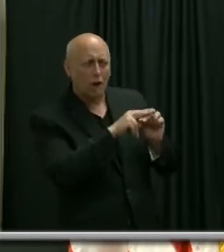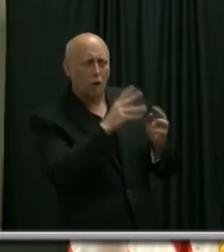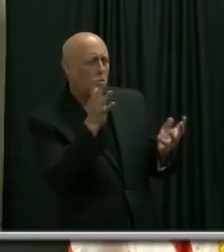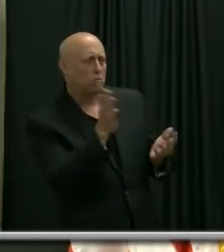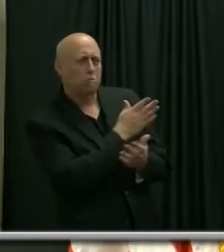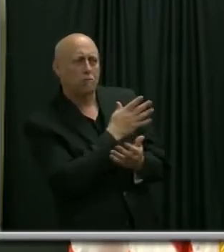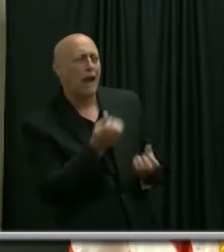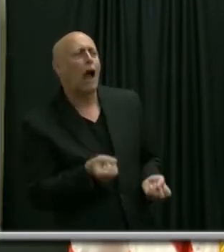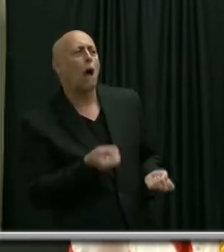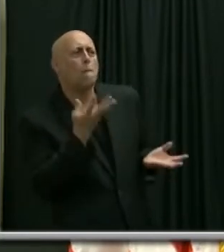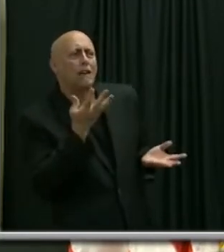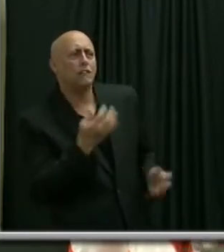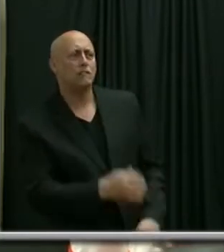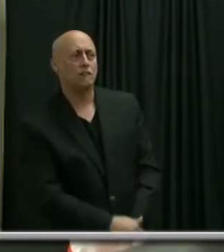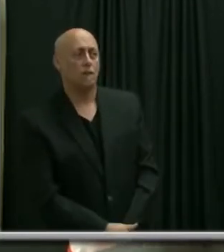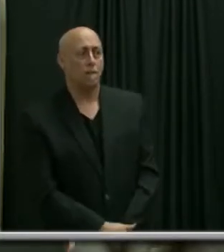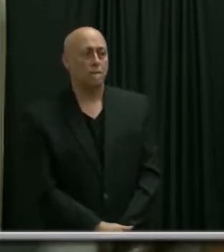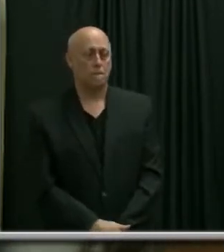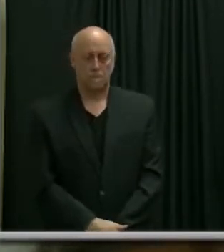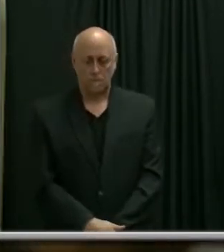in the middle.